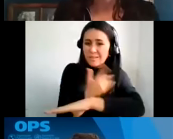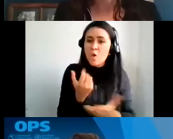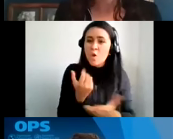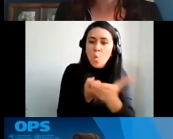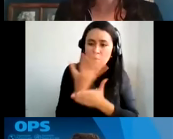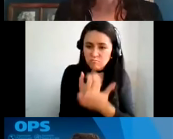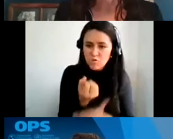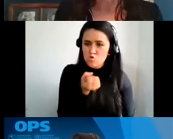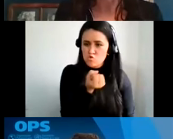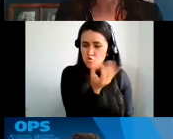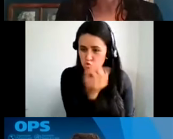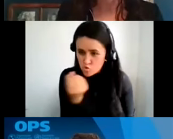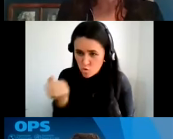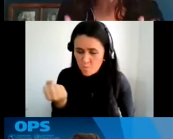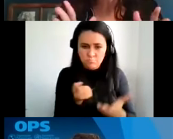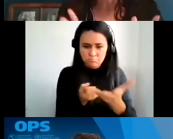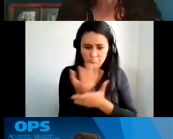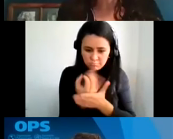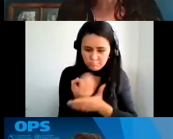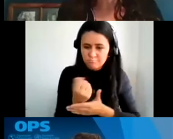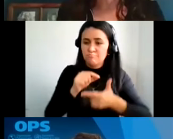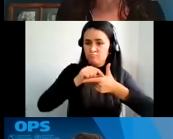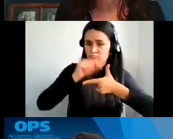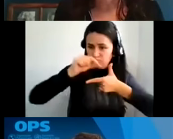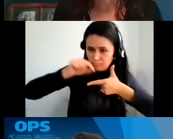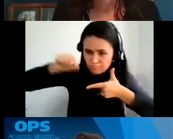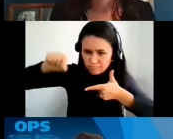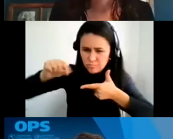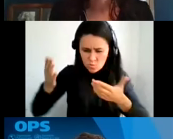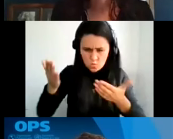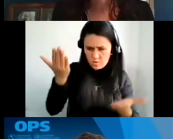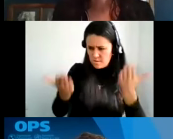earlier, qualitative information, administrative data,